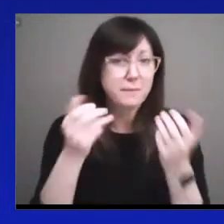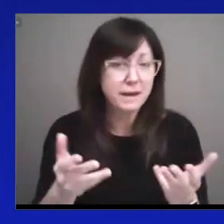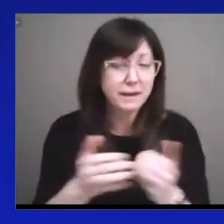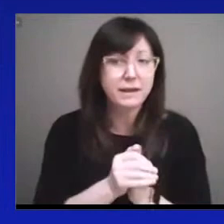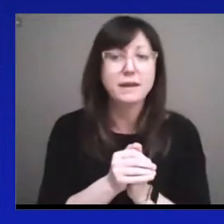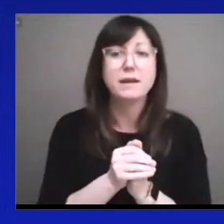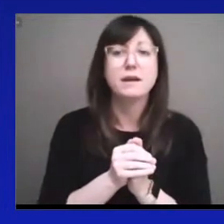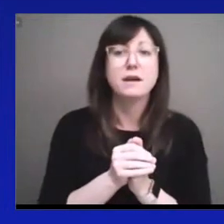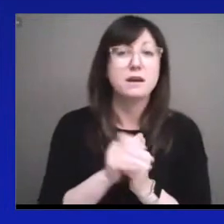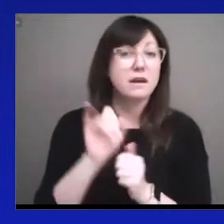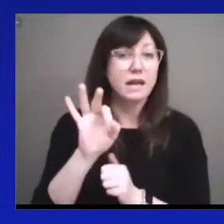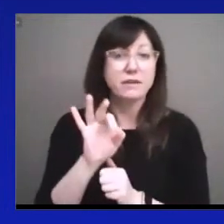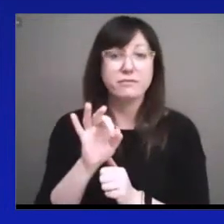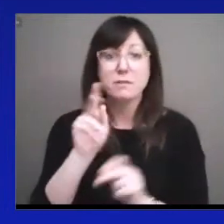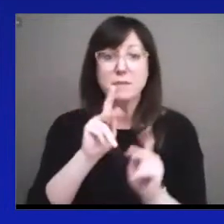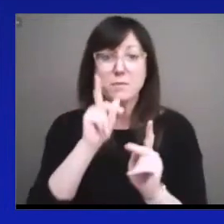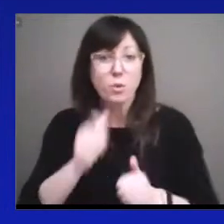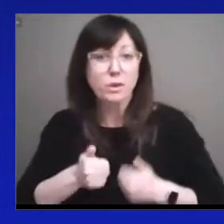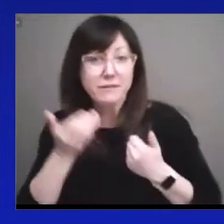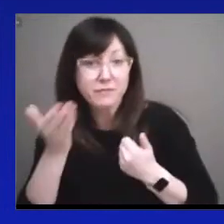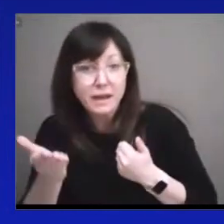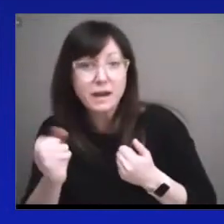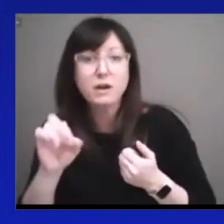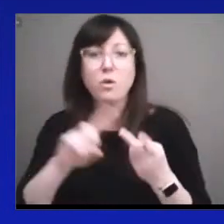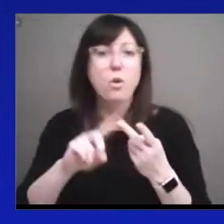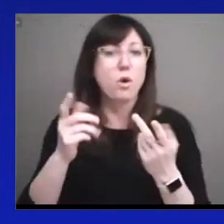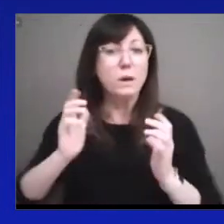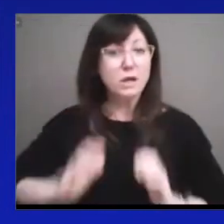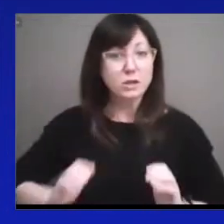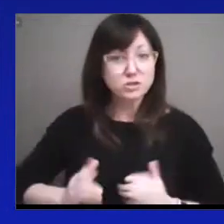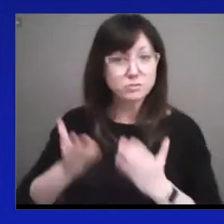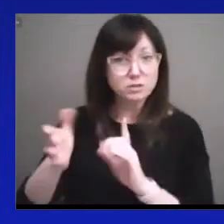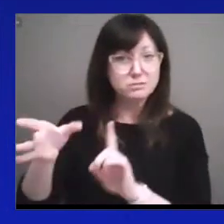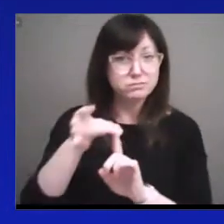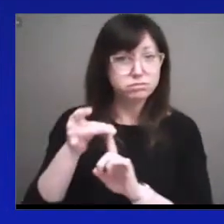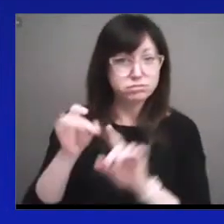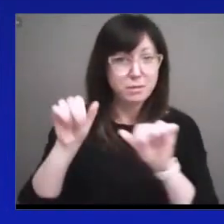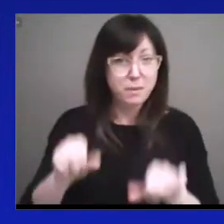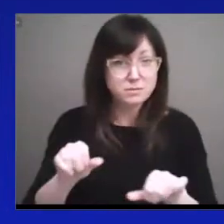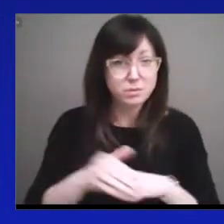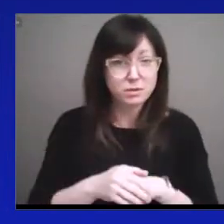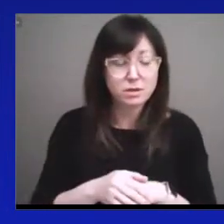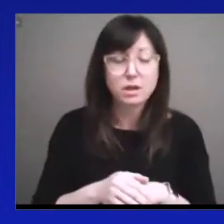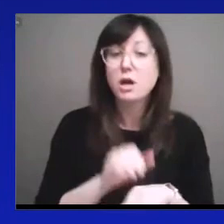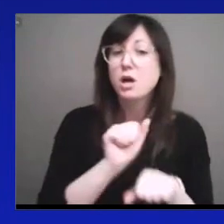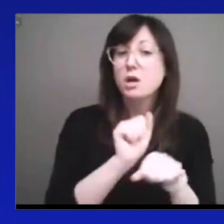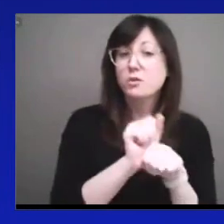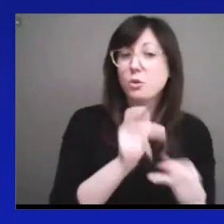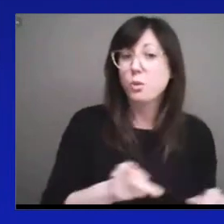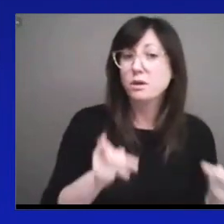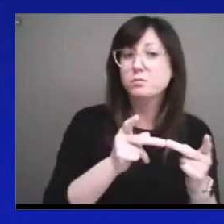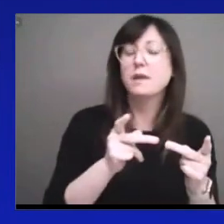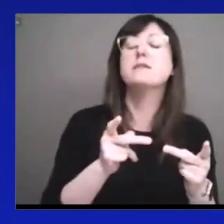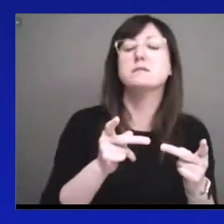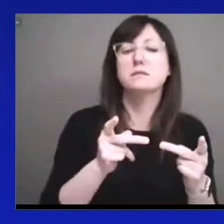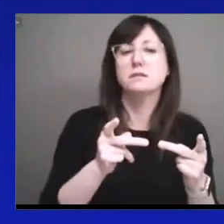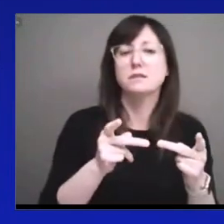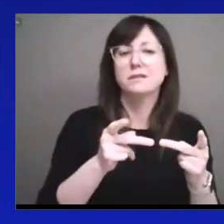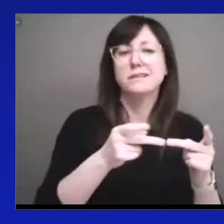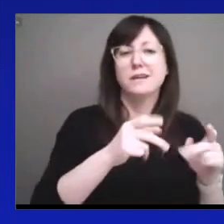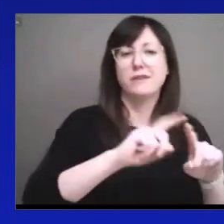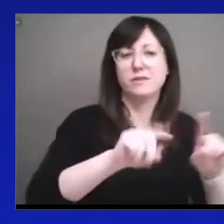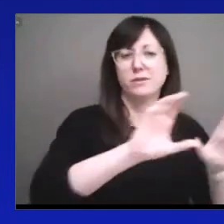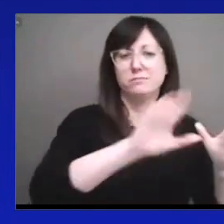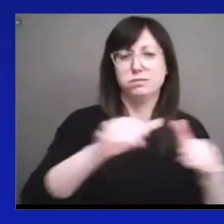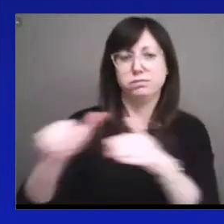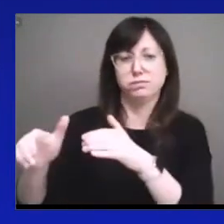patrons or residents affected. The workplace right now is broken down by the kind of sector, so whether